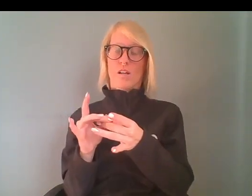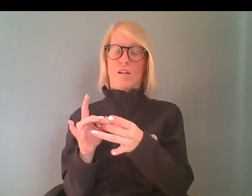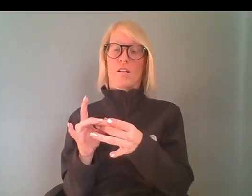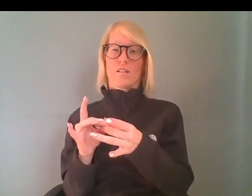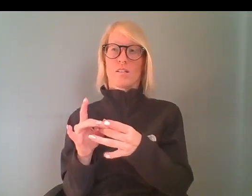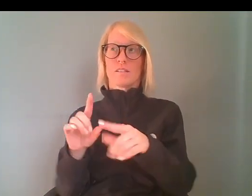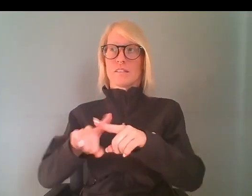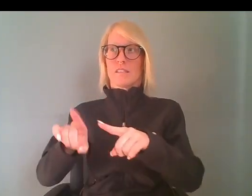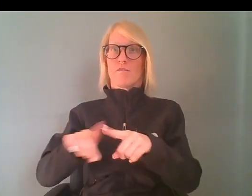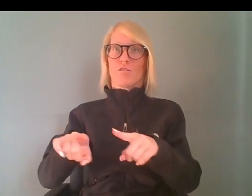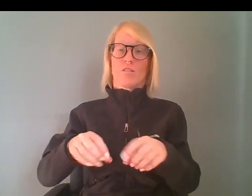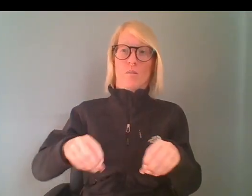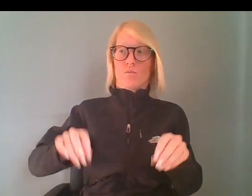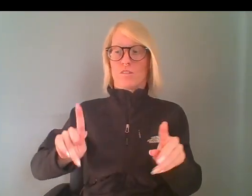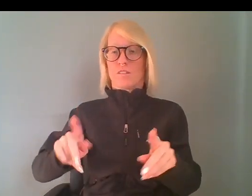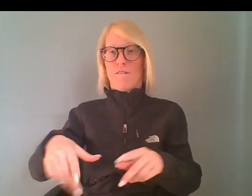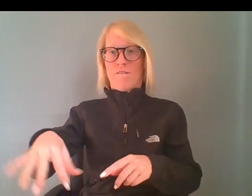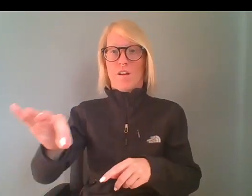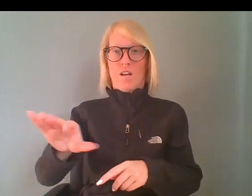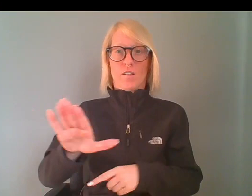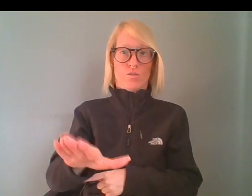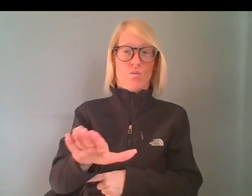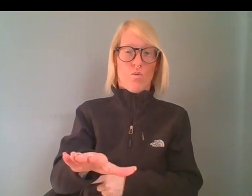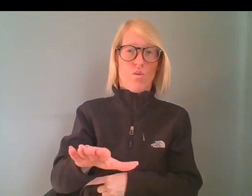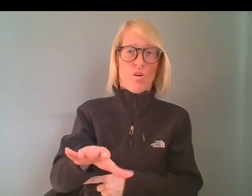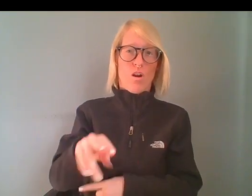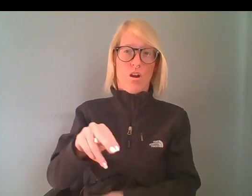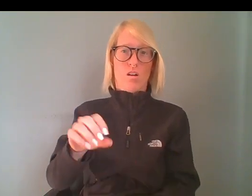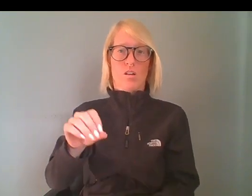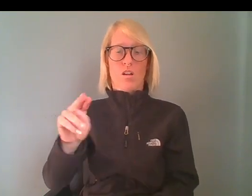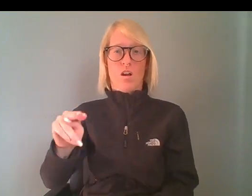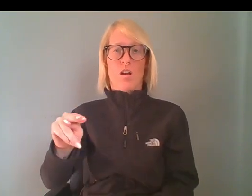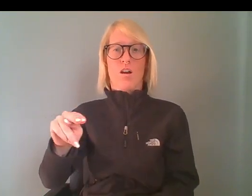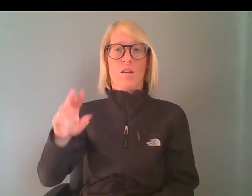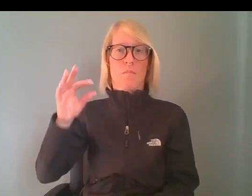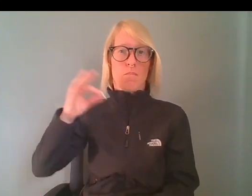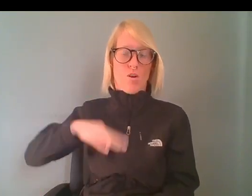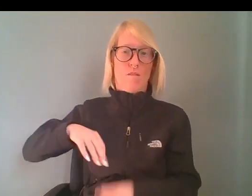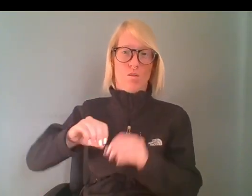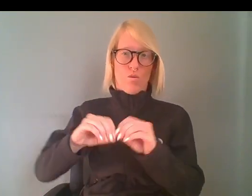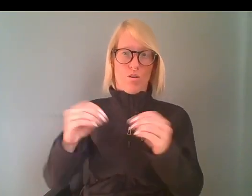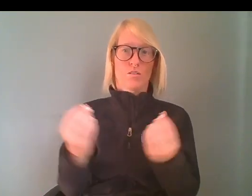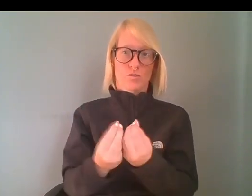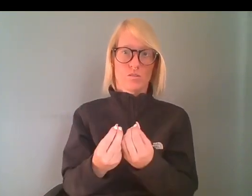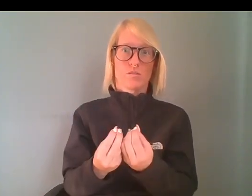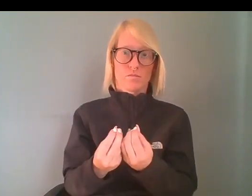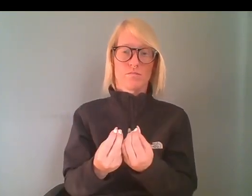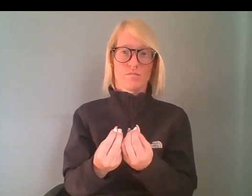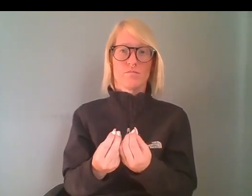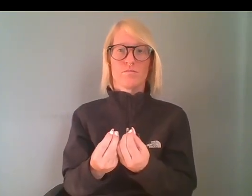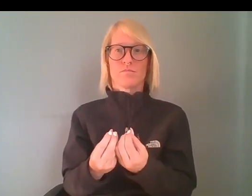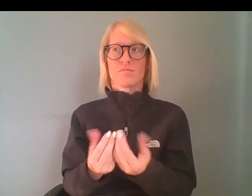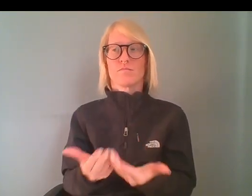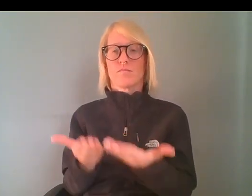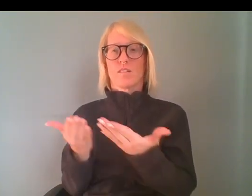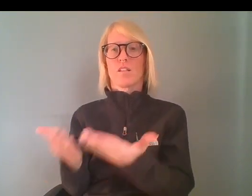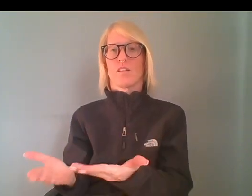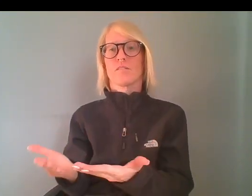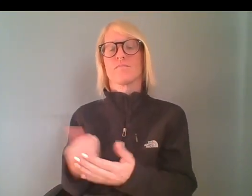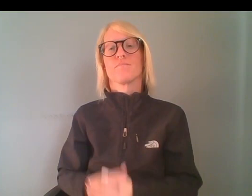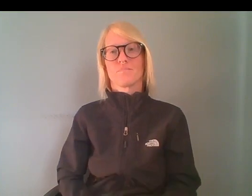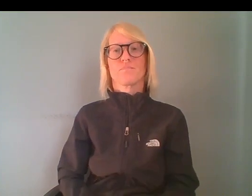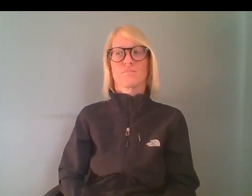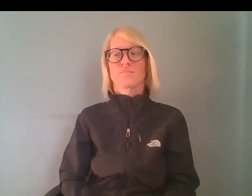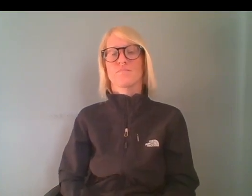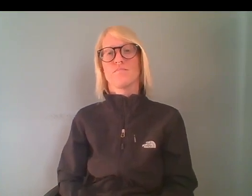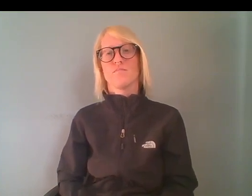your website, they may not have ever heard of you, but if they stumble on you somehow, you're giving them all sorts of other tools for them to be able to get to